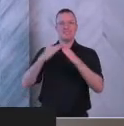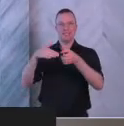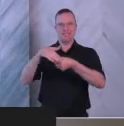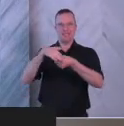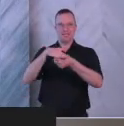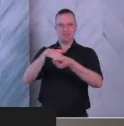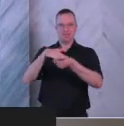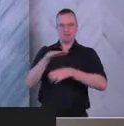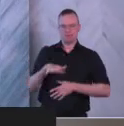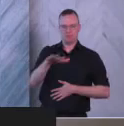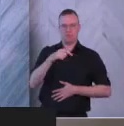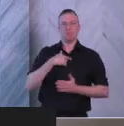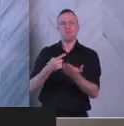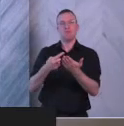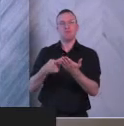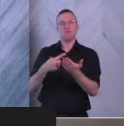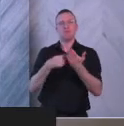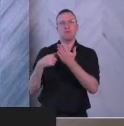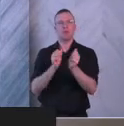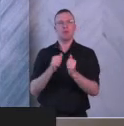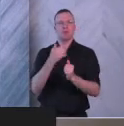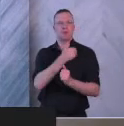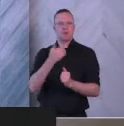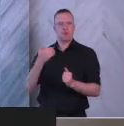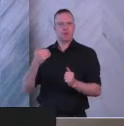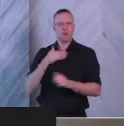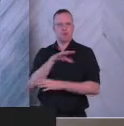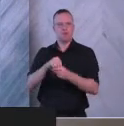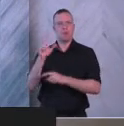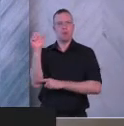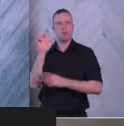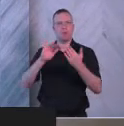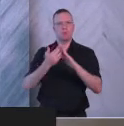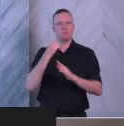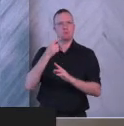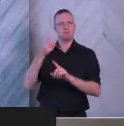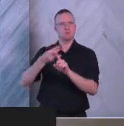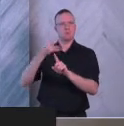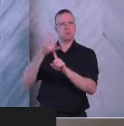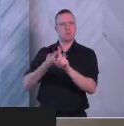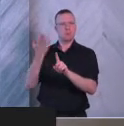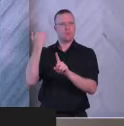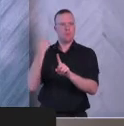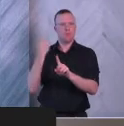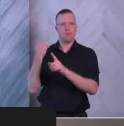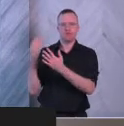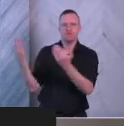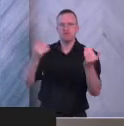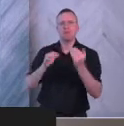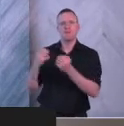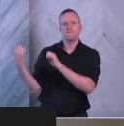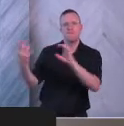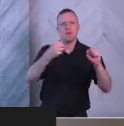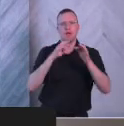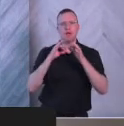the opportunity to meet with members of our Muslim community a number of months ago to receive their feedback and